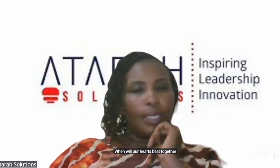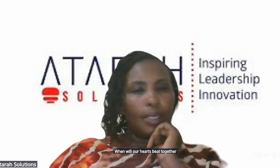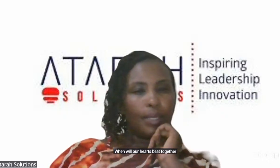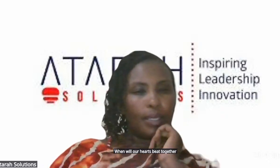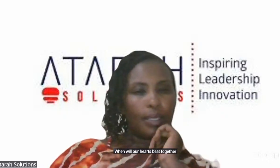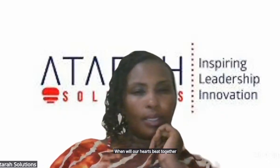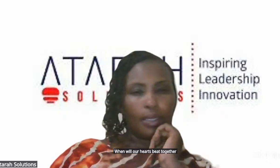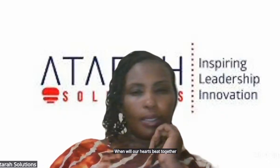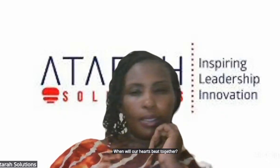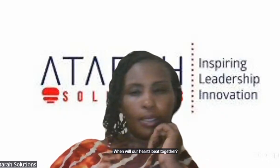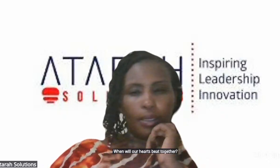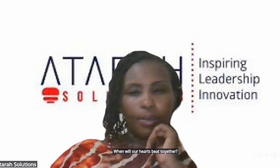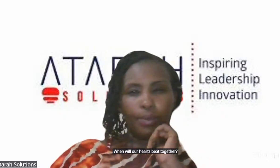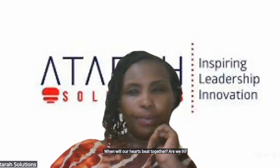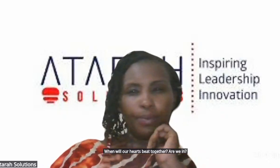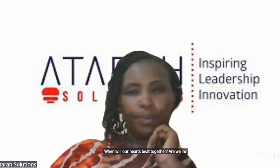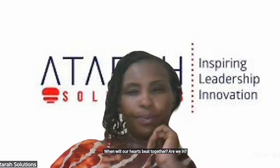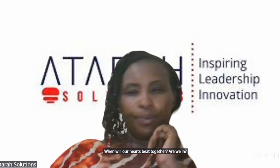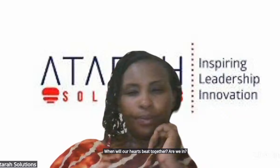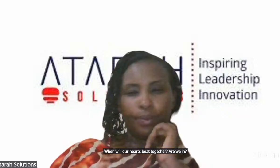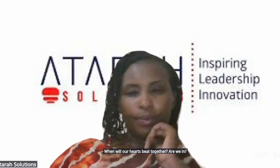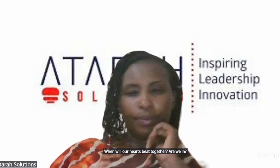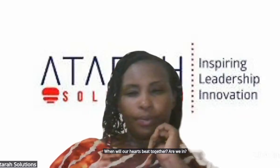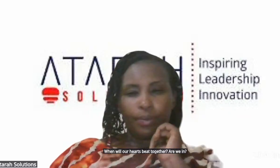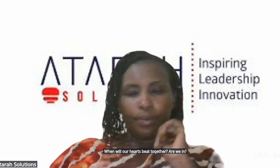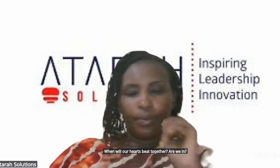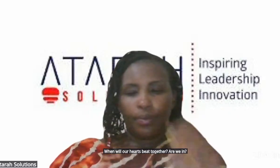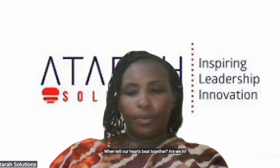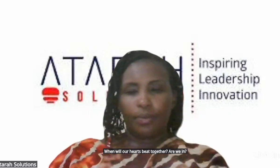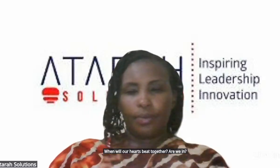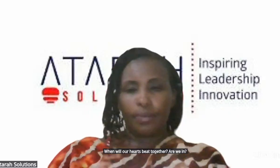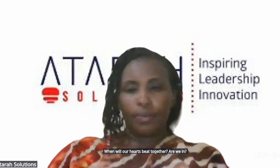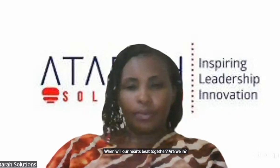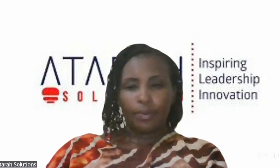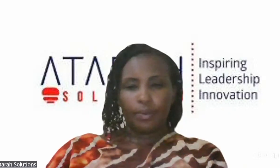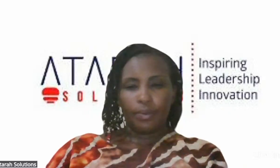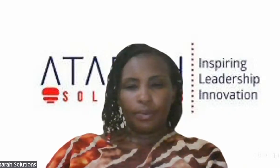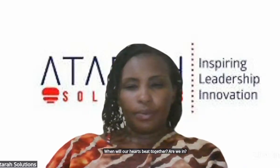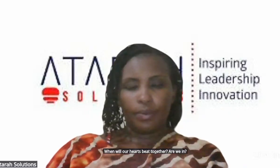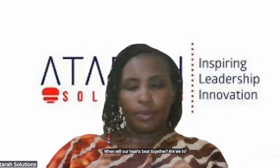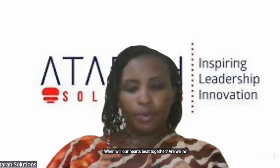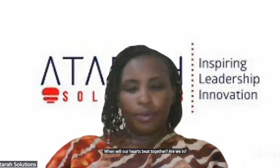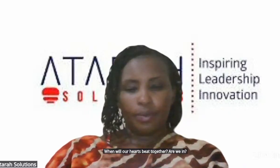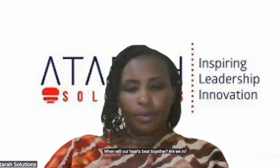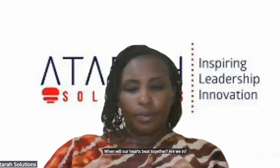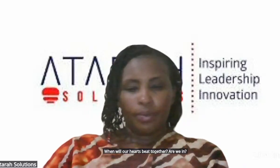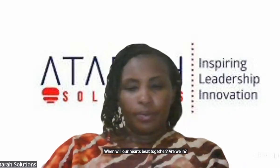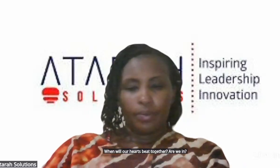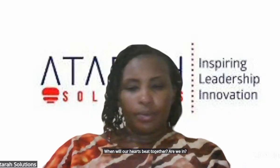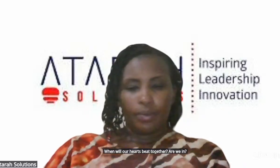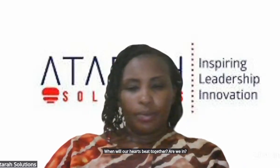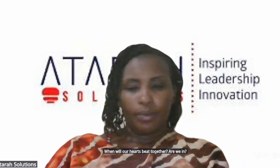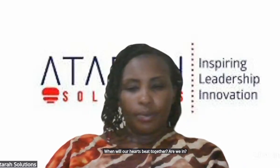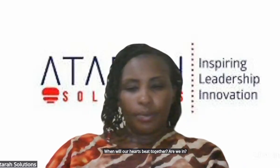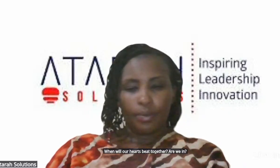Are we in love or just